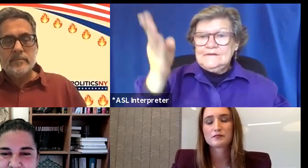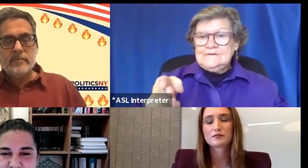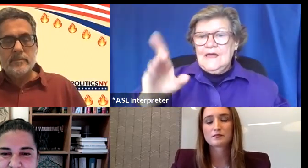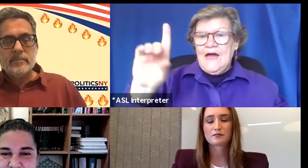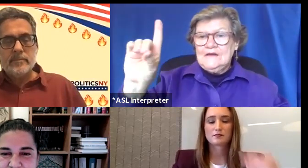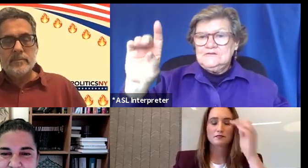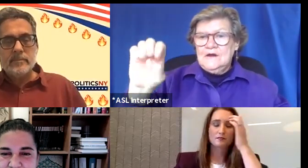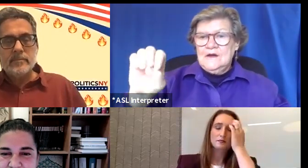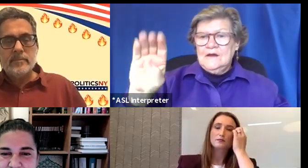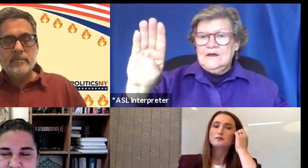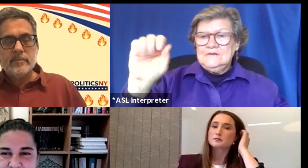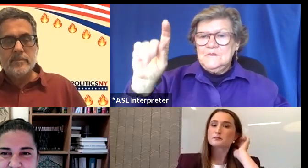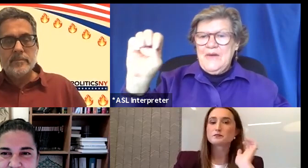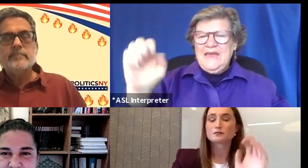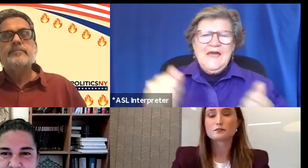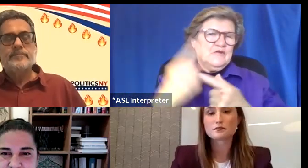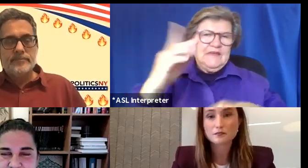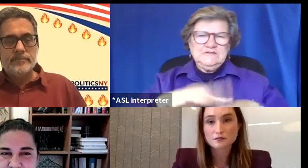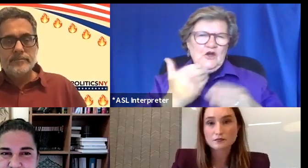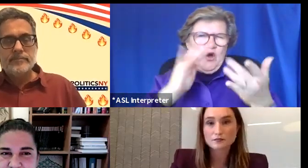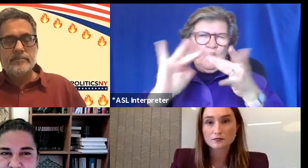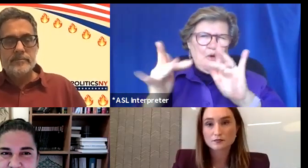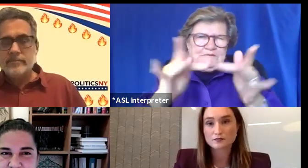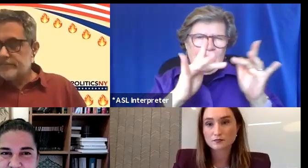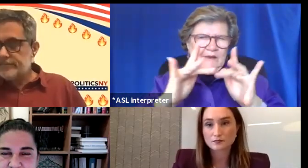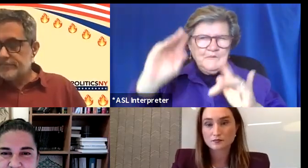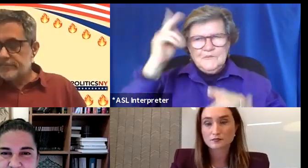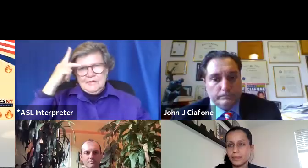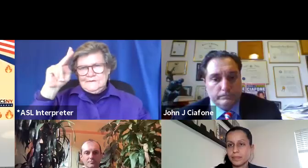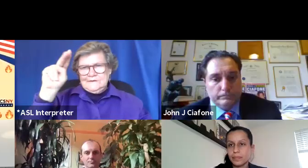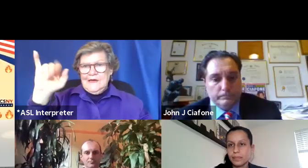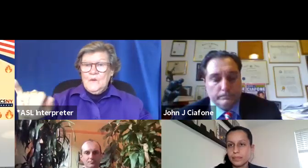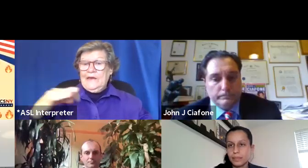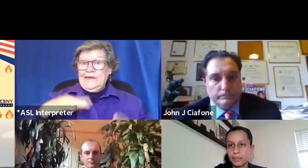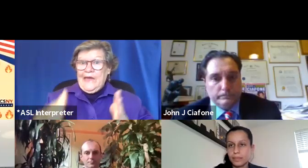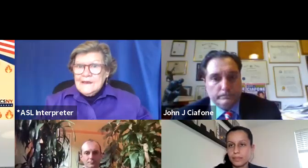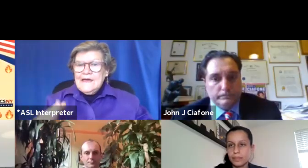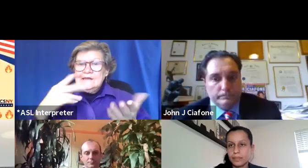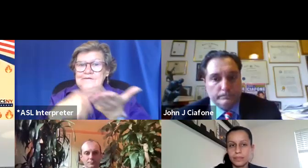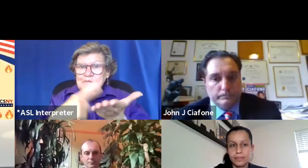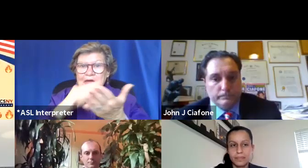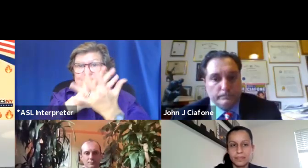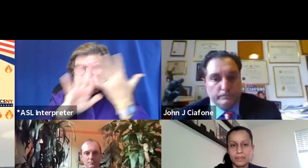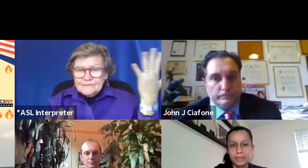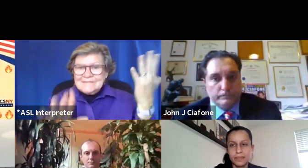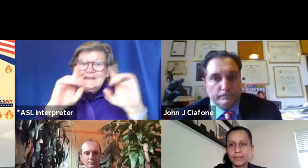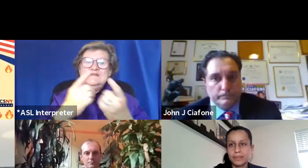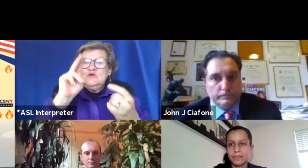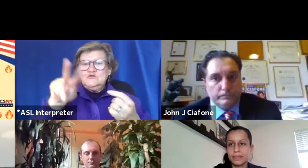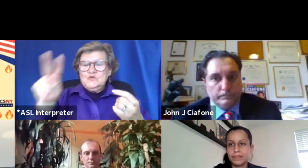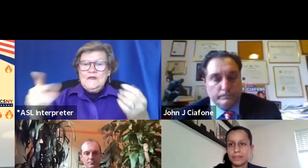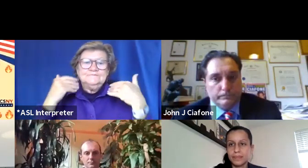politicsny.com/debates. And everything's on our website, politicsny.com, meet the candidates, the debates, everything. So here we are, District 22. Let's get right to it